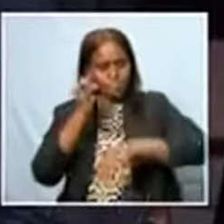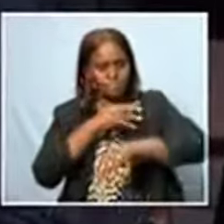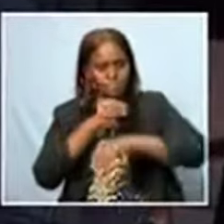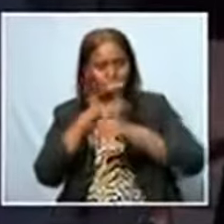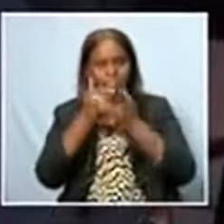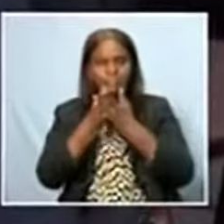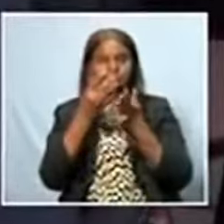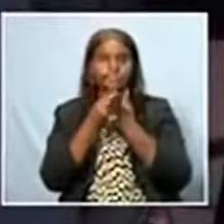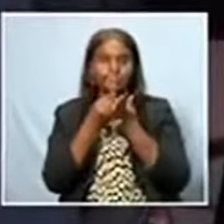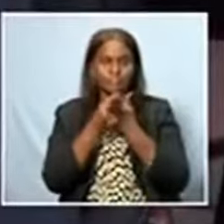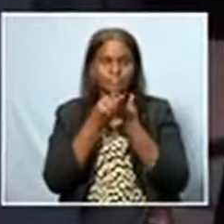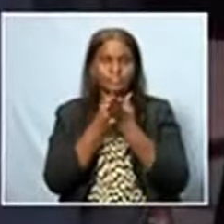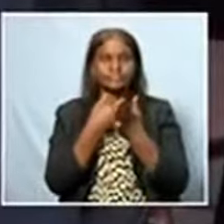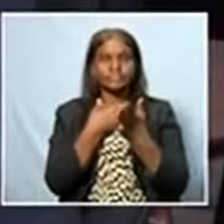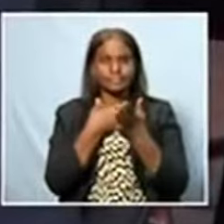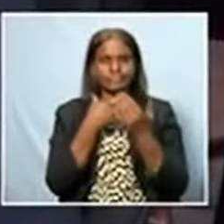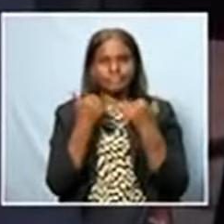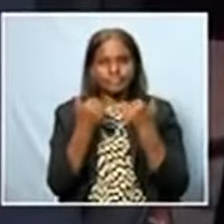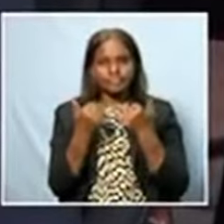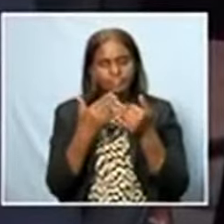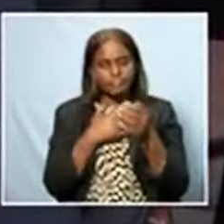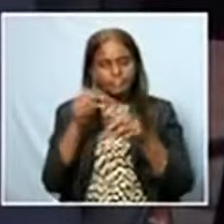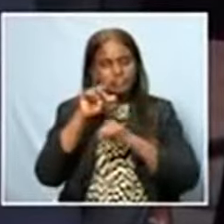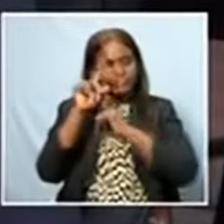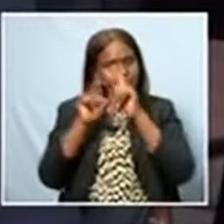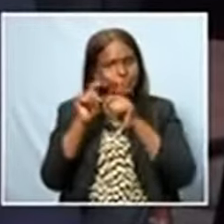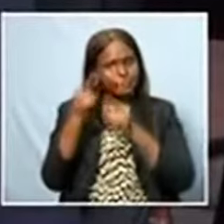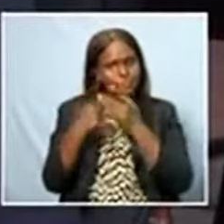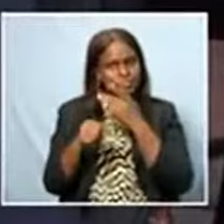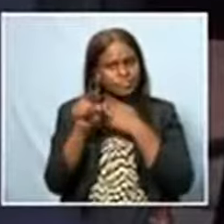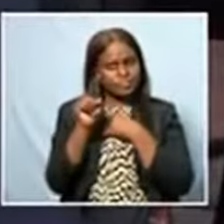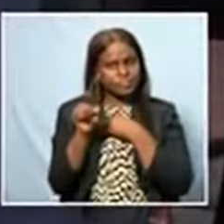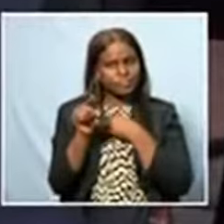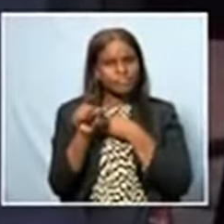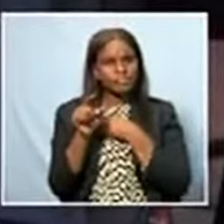money required. Now, my question is on the